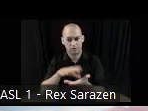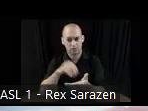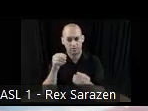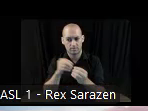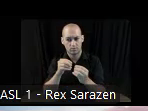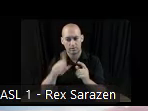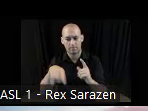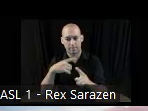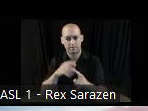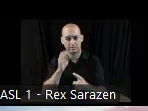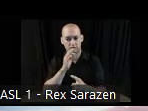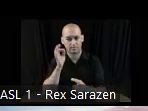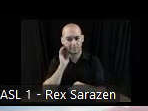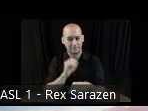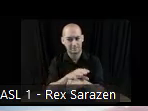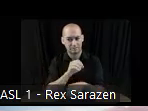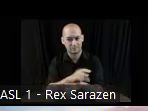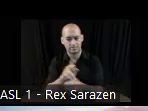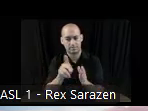consultation policies and